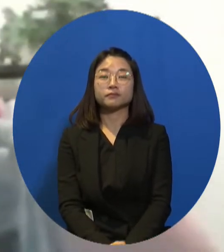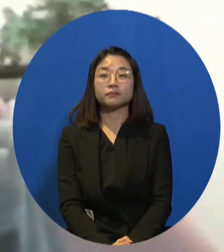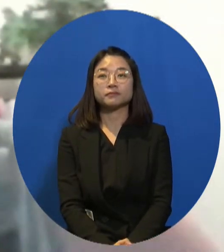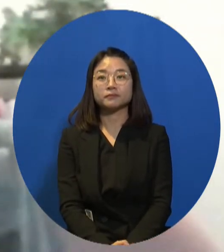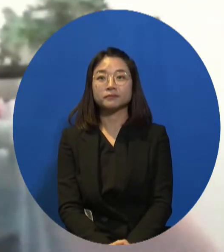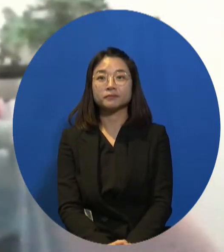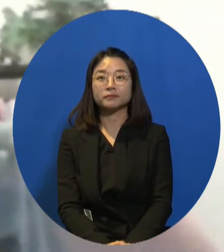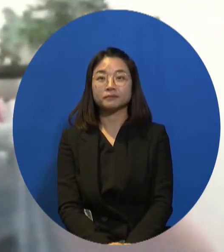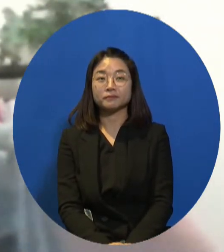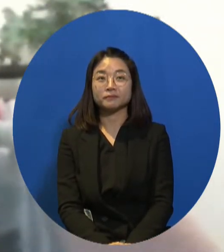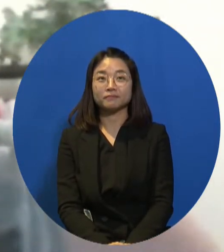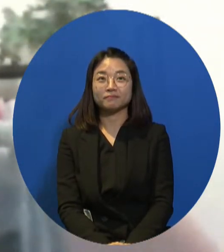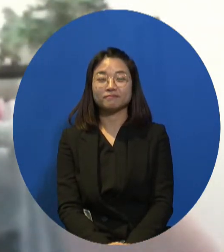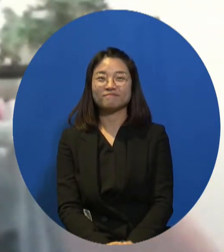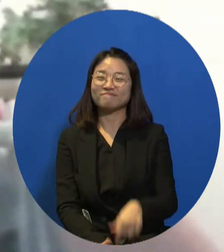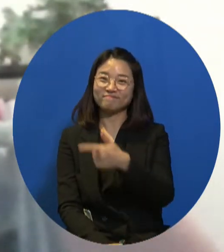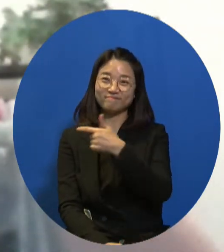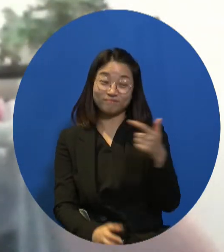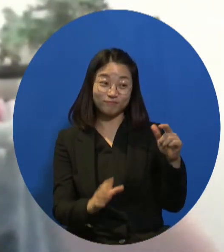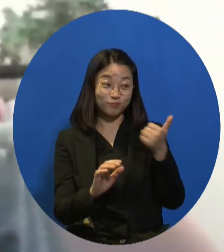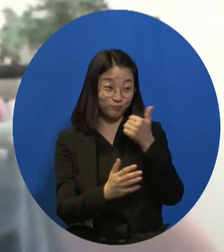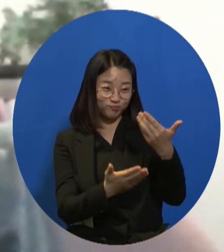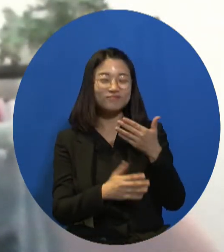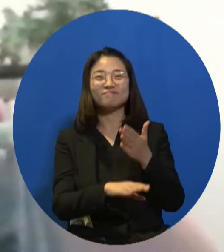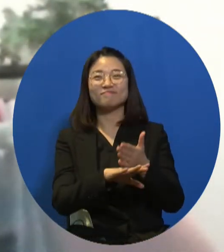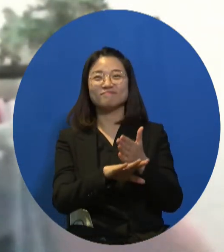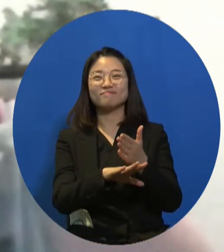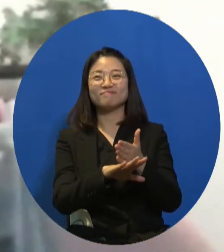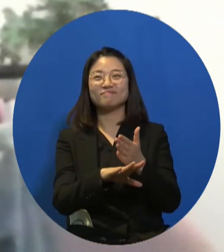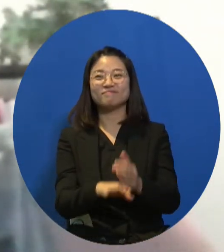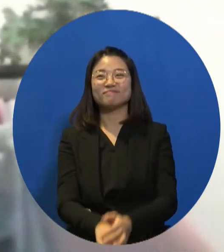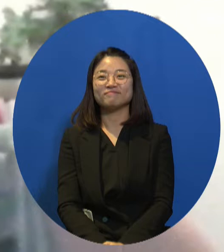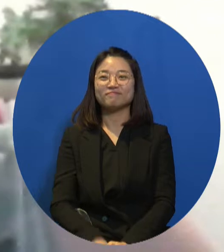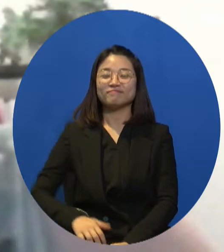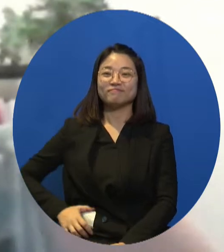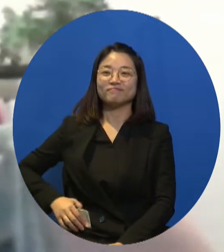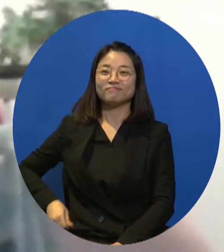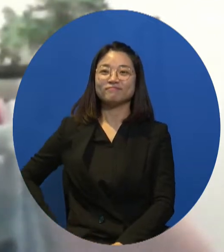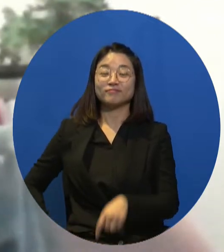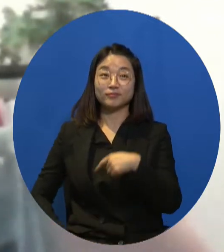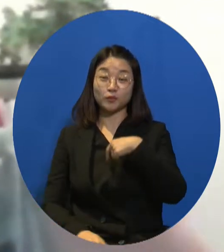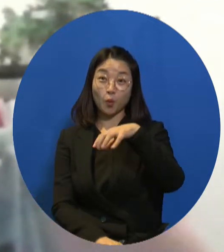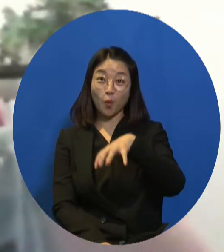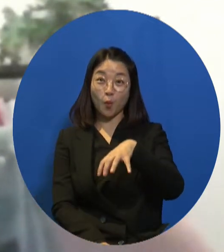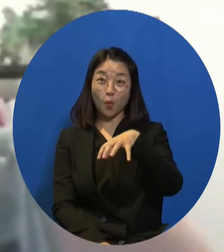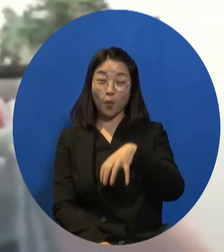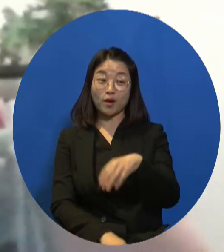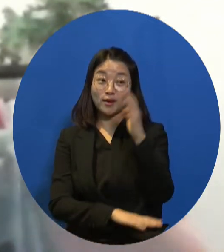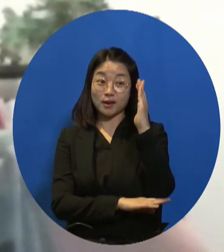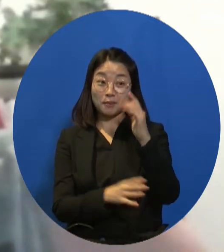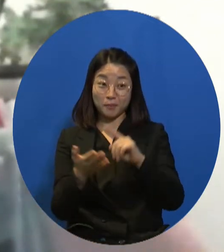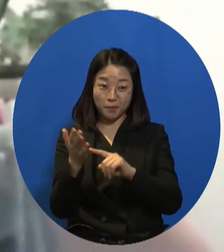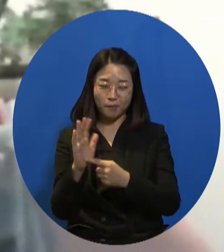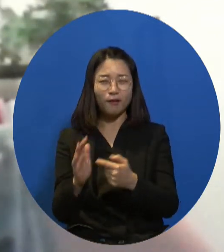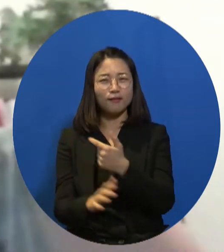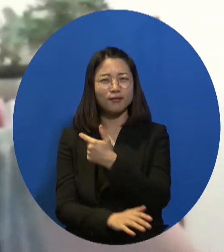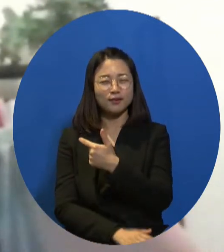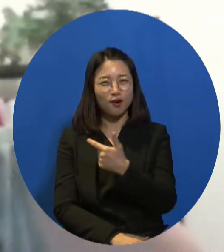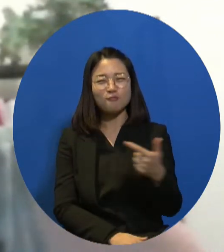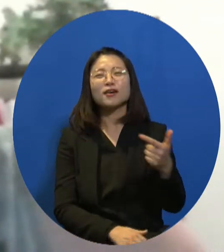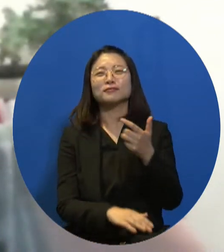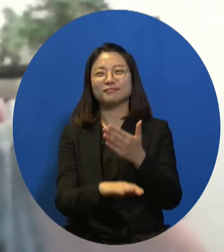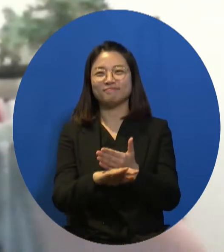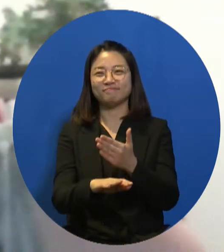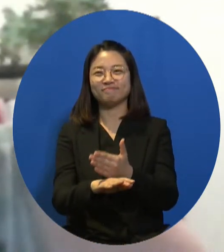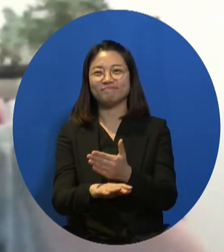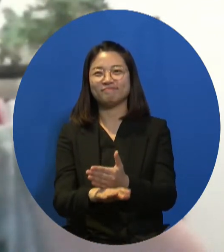Thank you so much, Chair. Firstly, I'd like to say how honoured I am to have been invited to speak to you today, and I hope